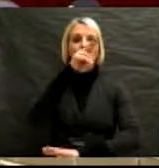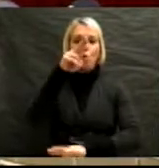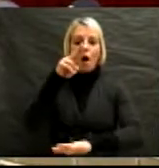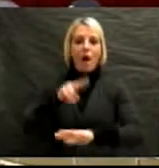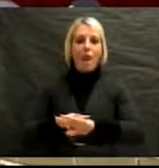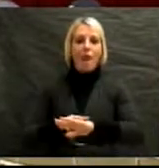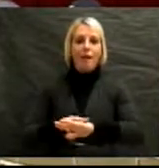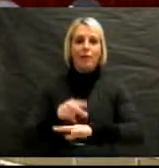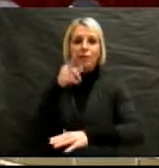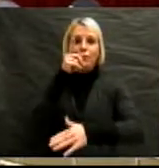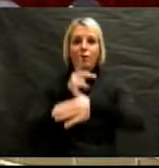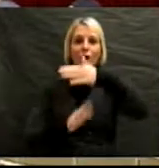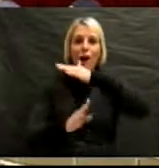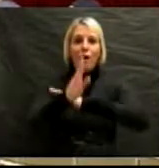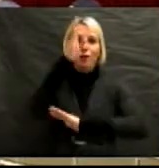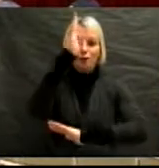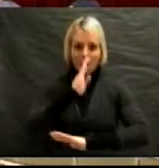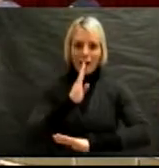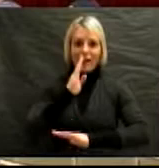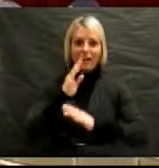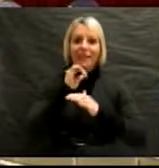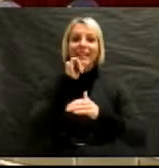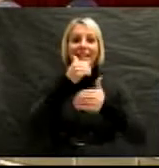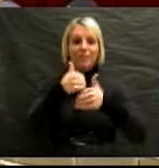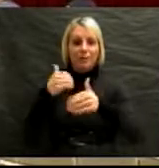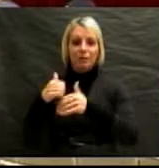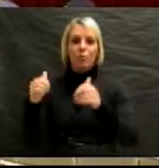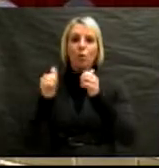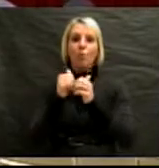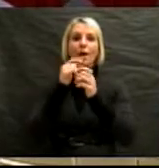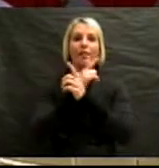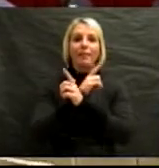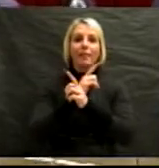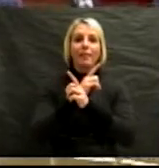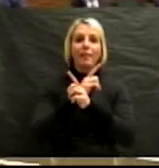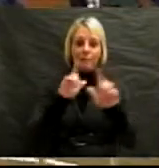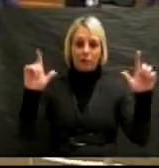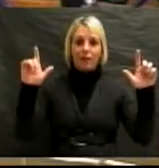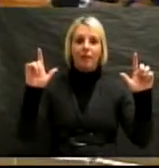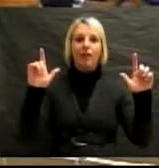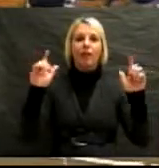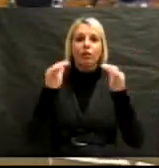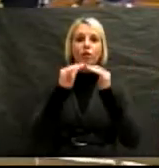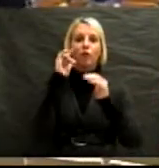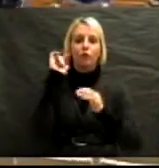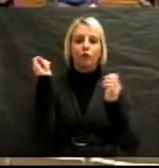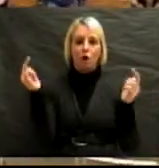under God, indivisible, with liberty and justice for all.